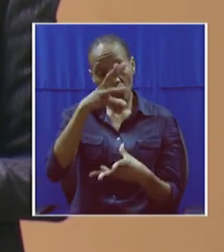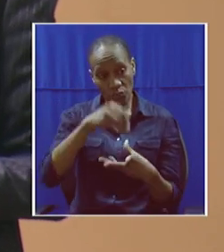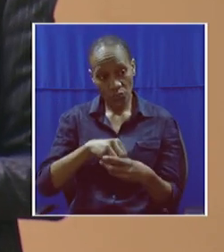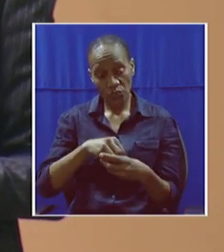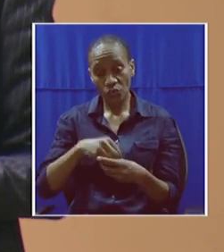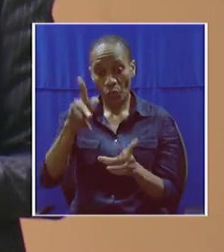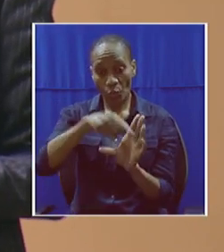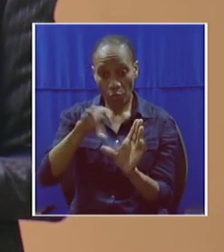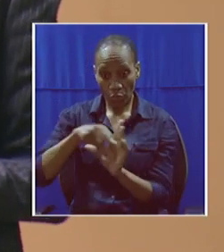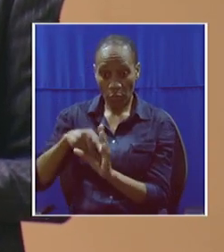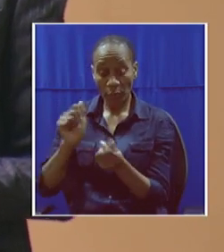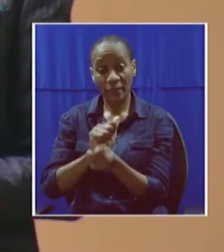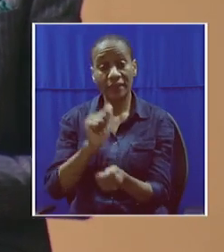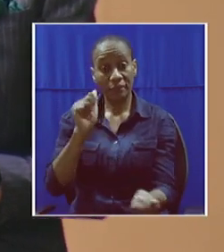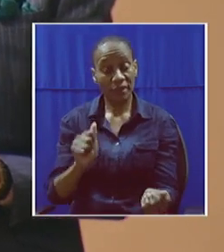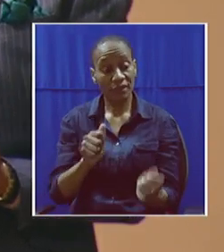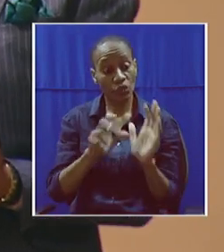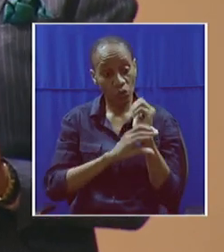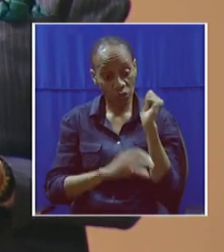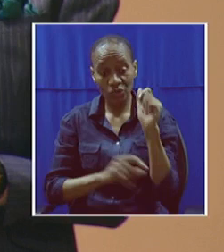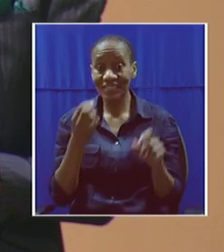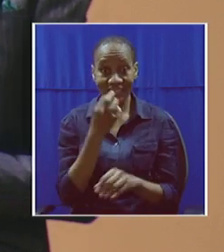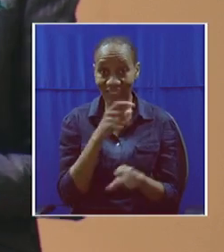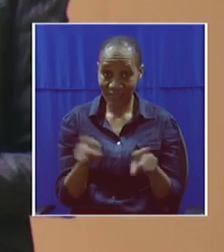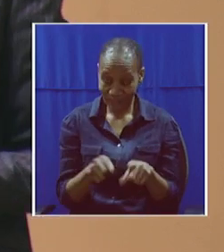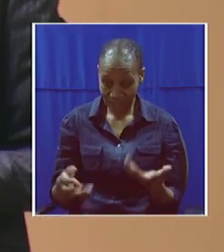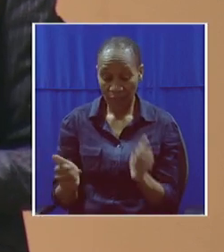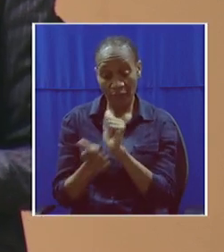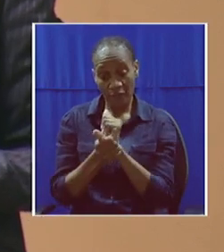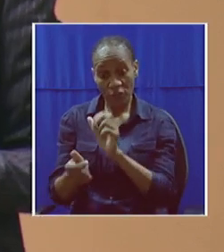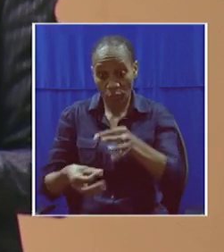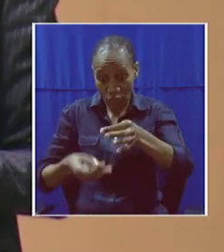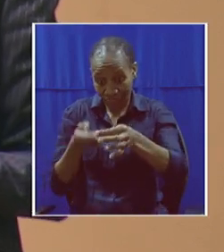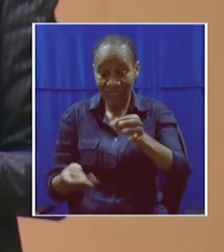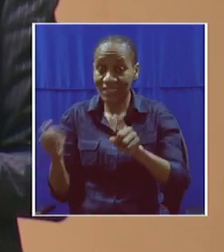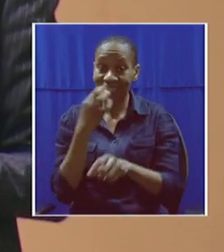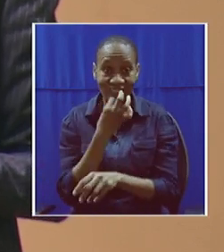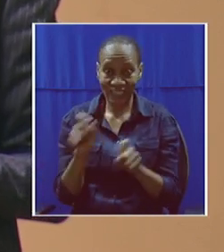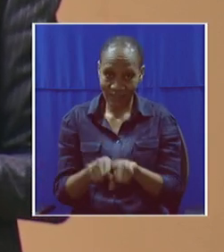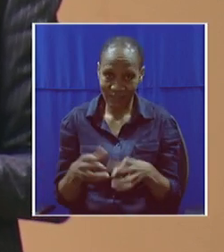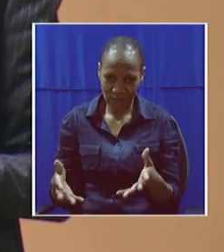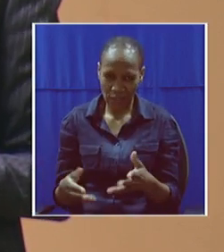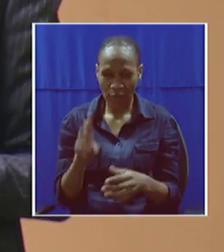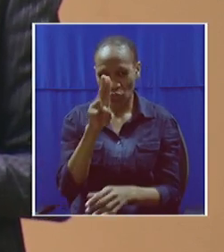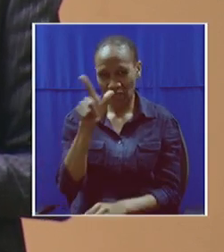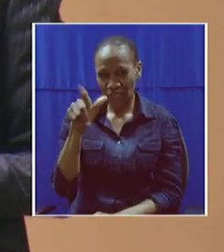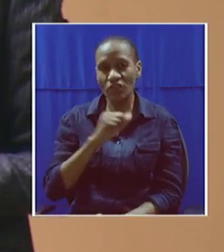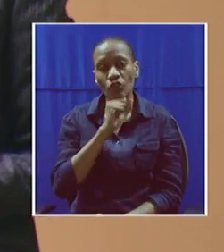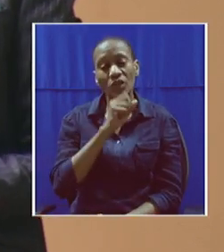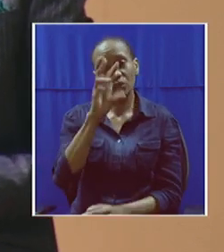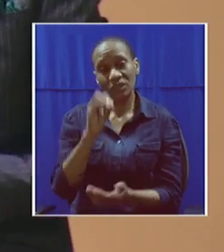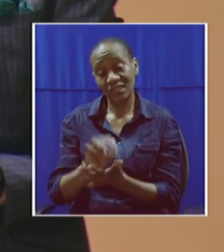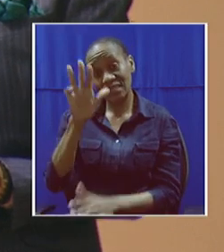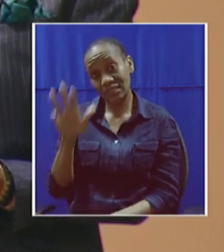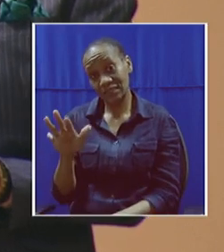which is andrin both in the Constitution and in the freedom chter on the 27th of August